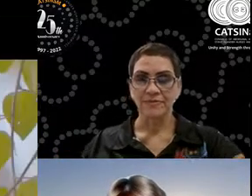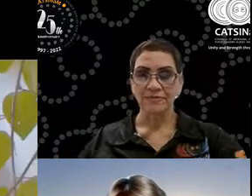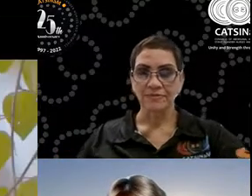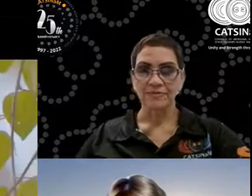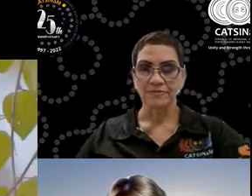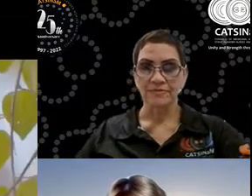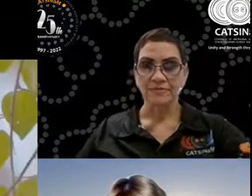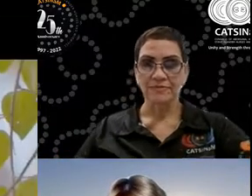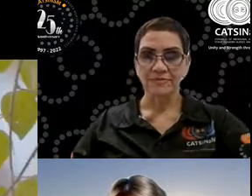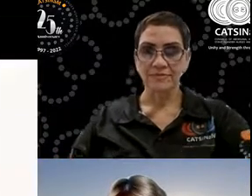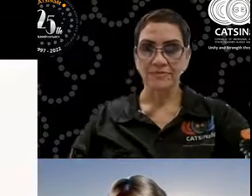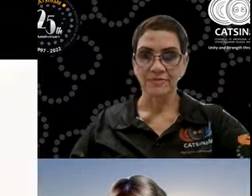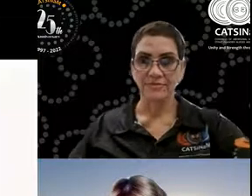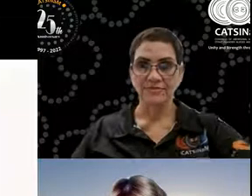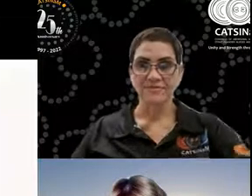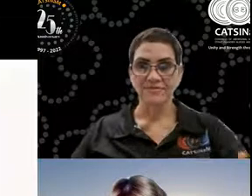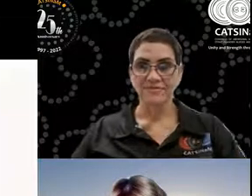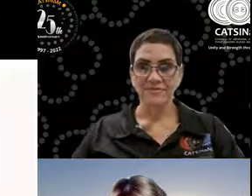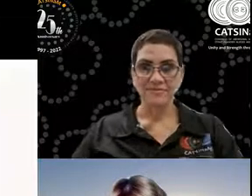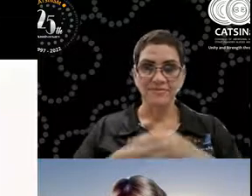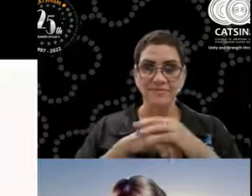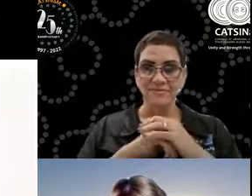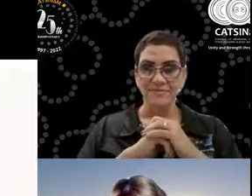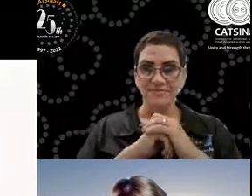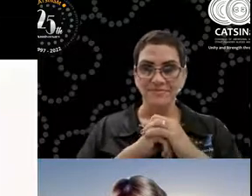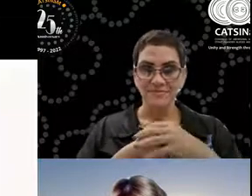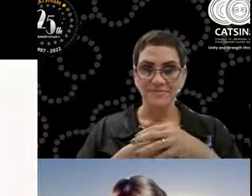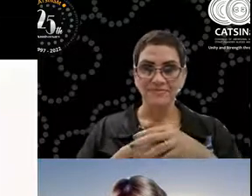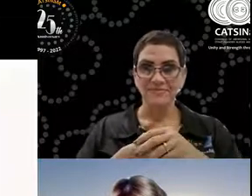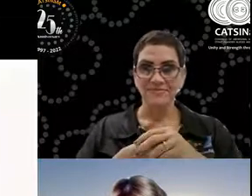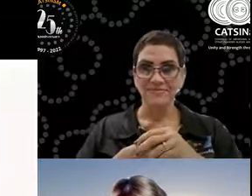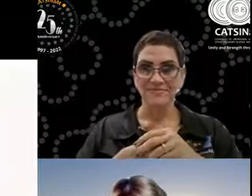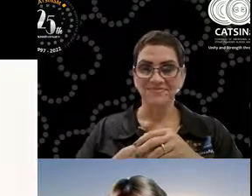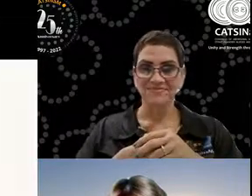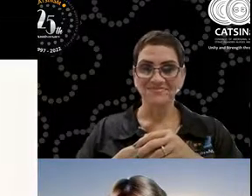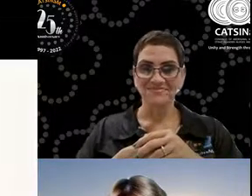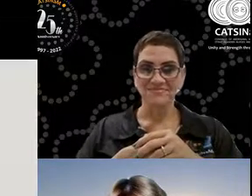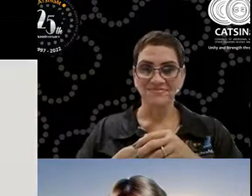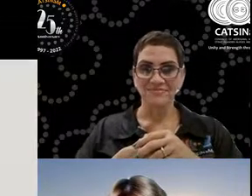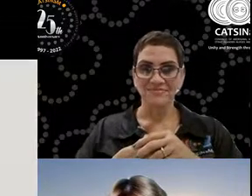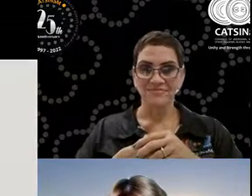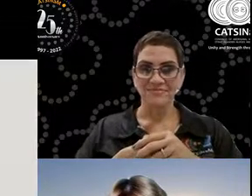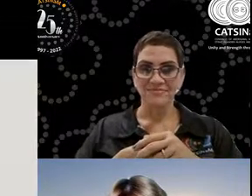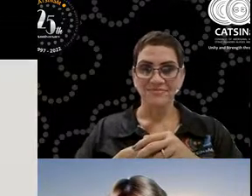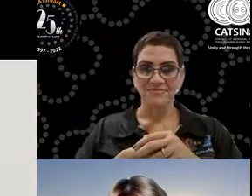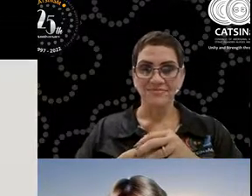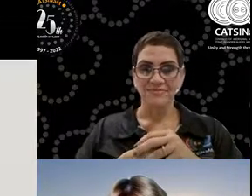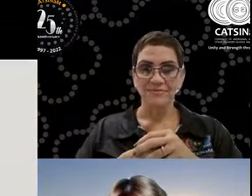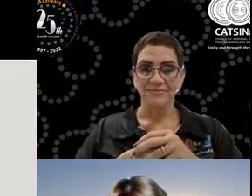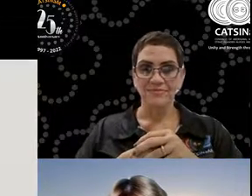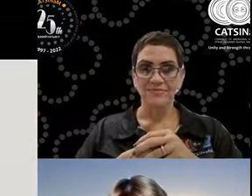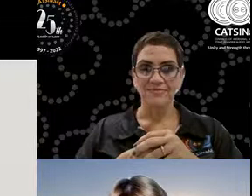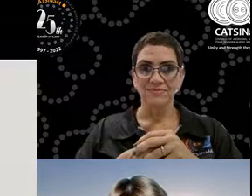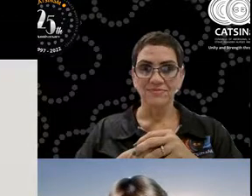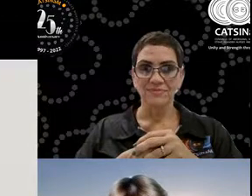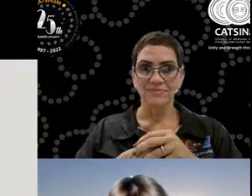in the Torres Strait. The island name for that is Arab. I think it's most